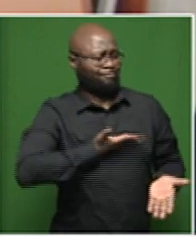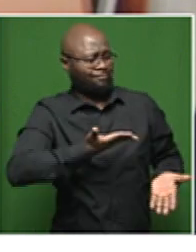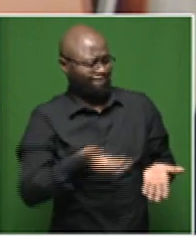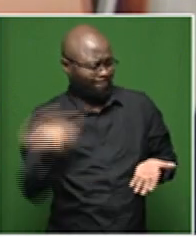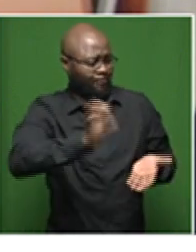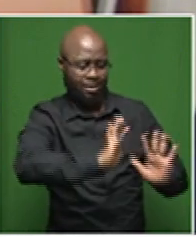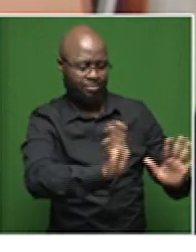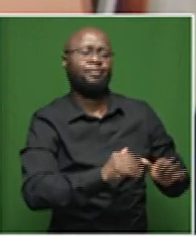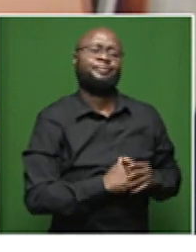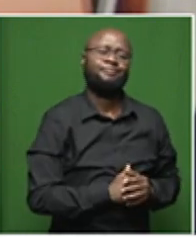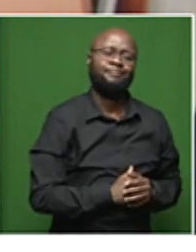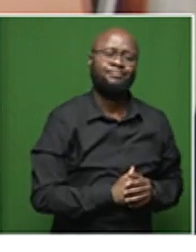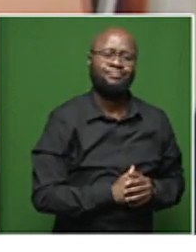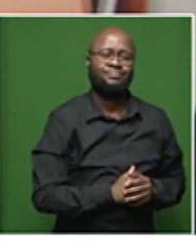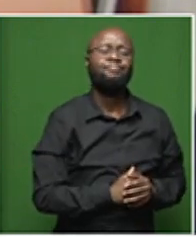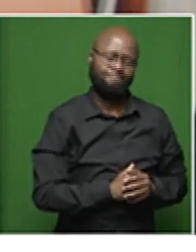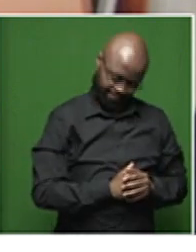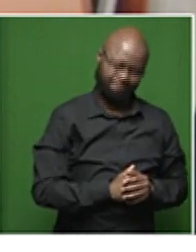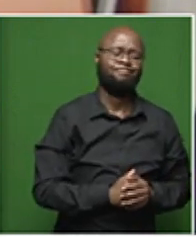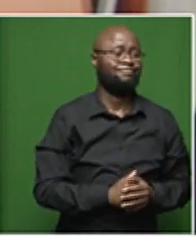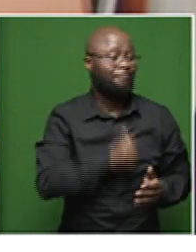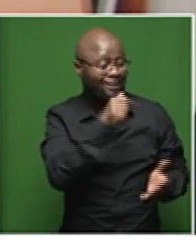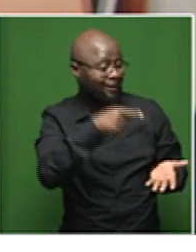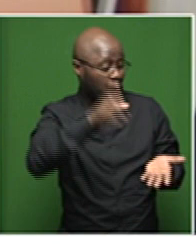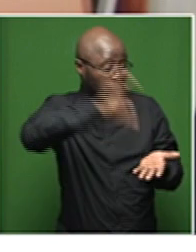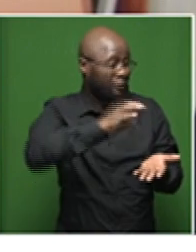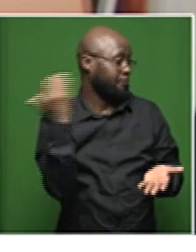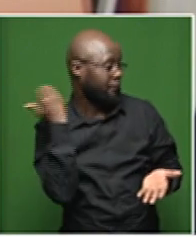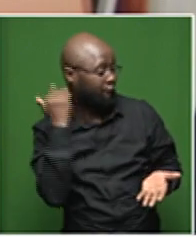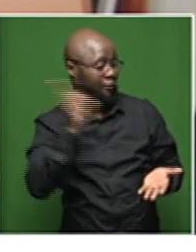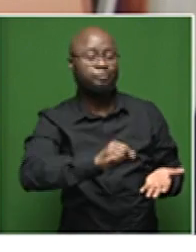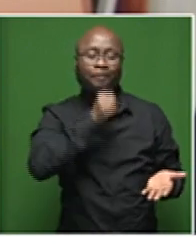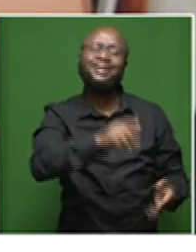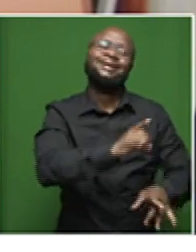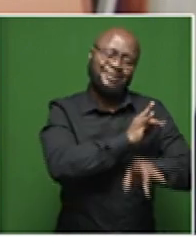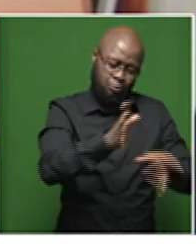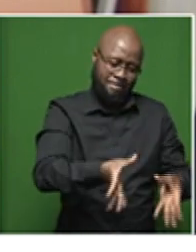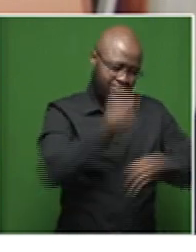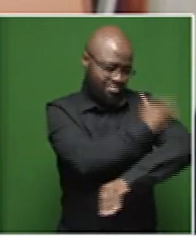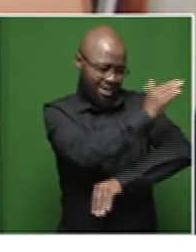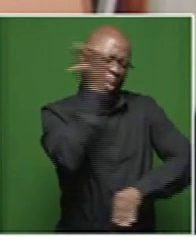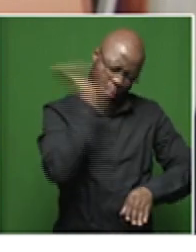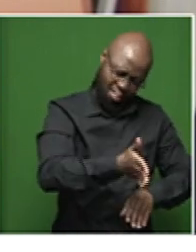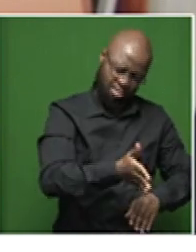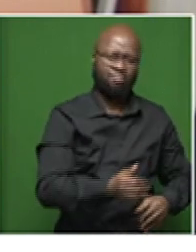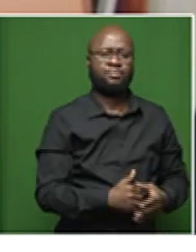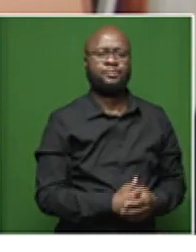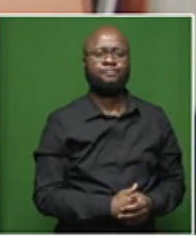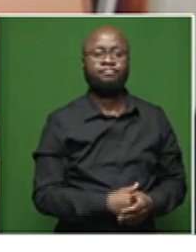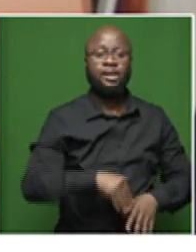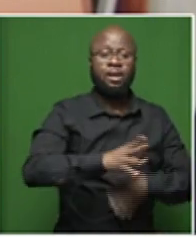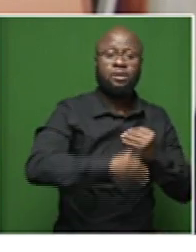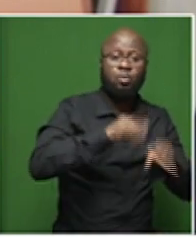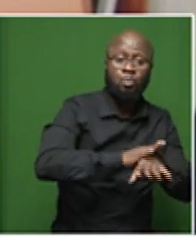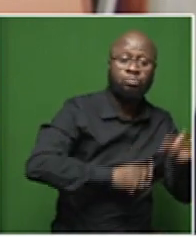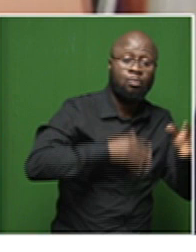also is a problem when it comes to high blood pressure. So those are some of the contributing factors. And then we've got secondary causes.